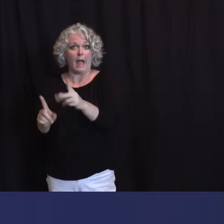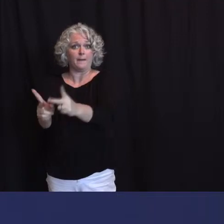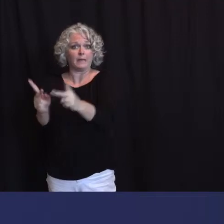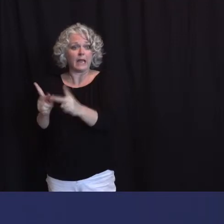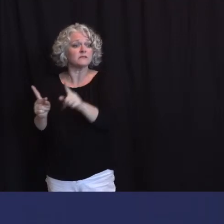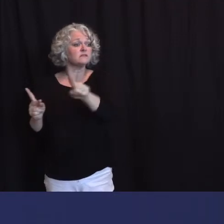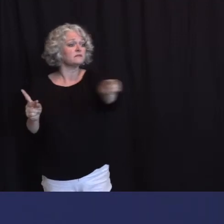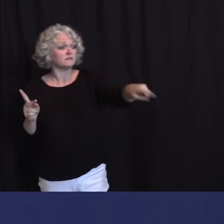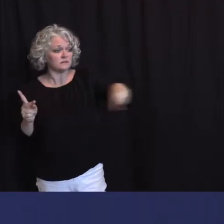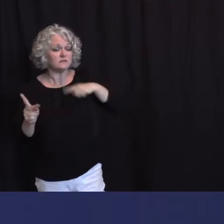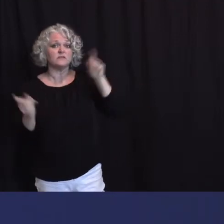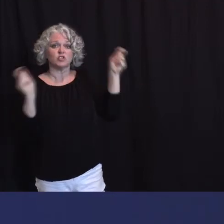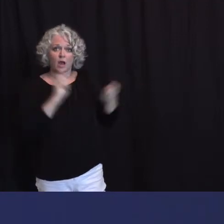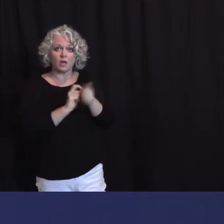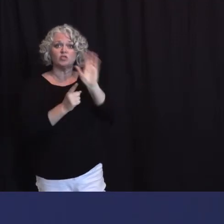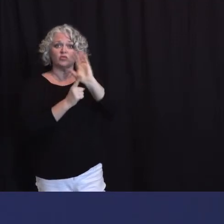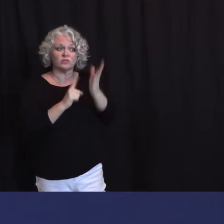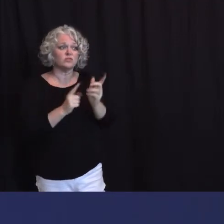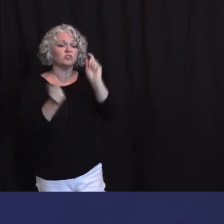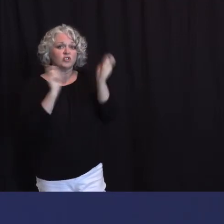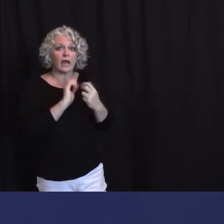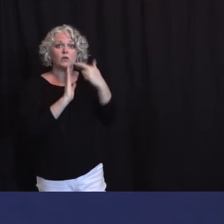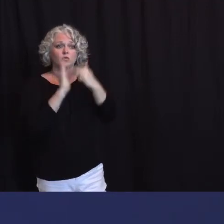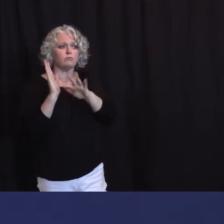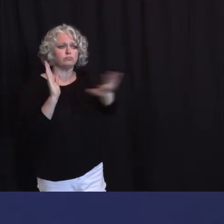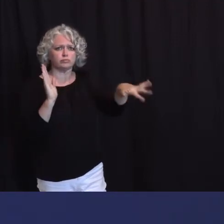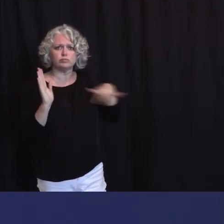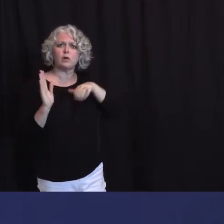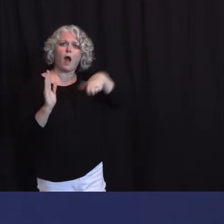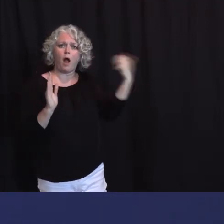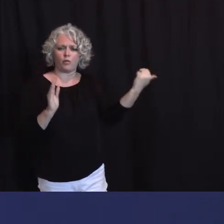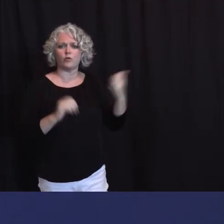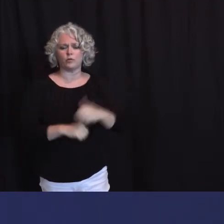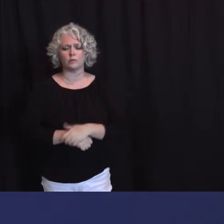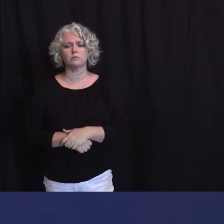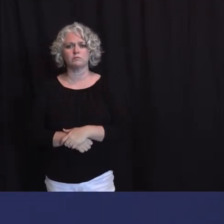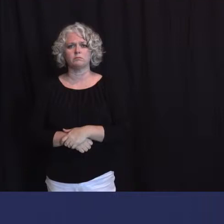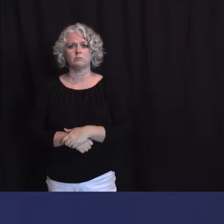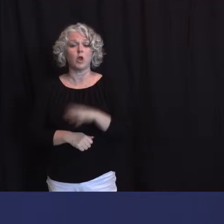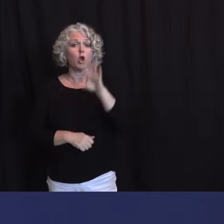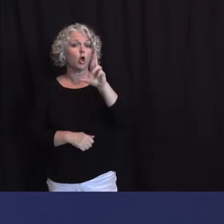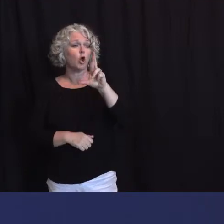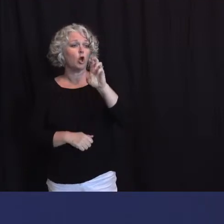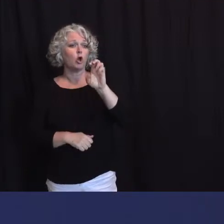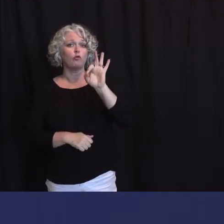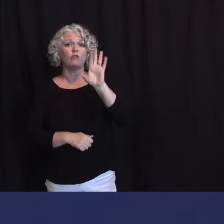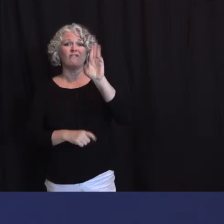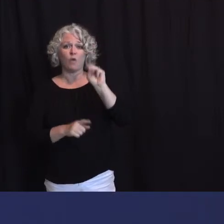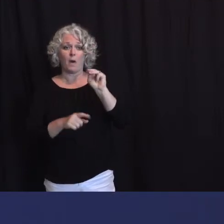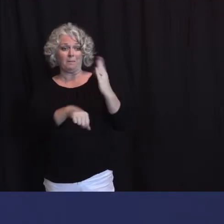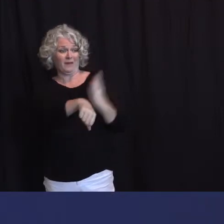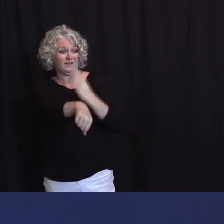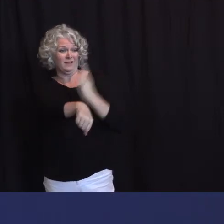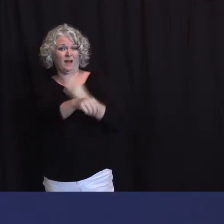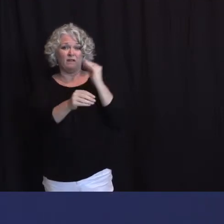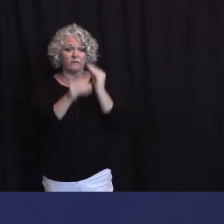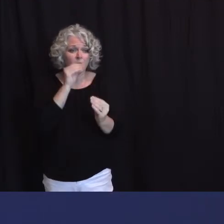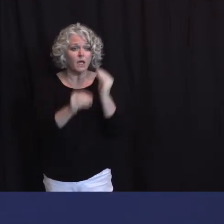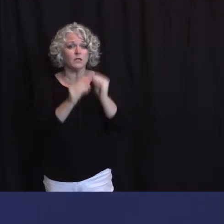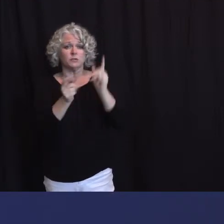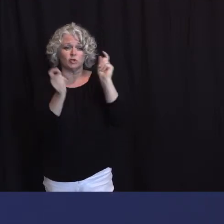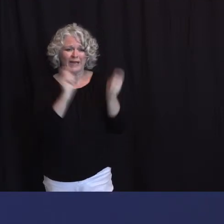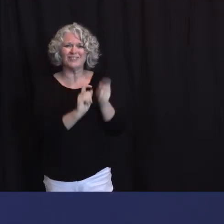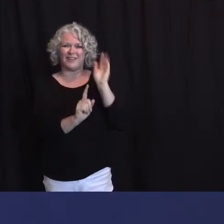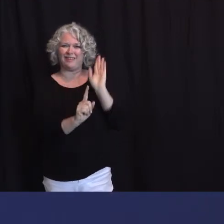get this facility at long last into our rearview mirror, and reform. And it's not an either or choice.